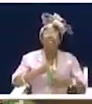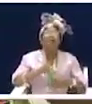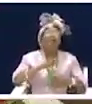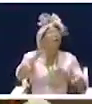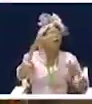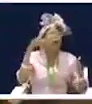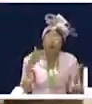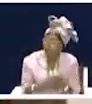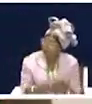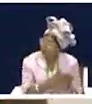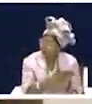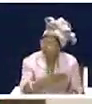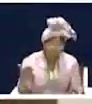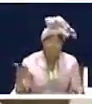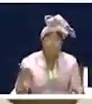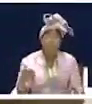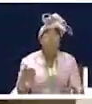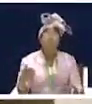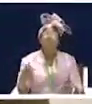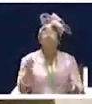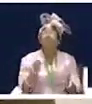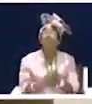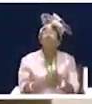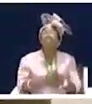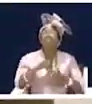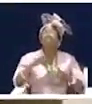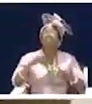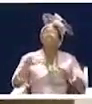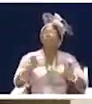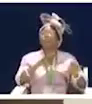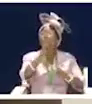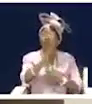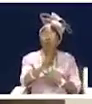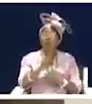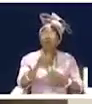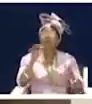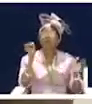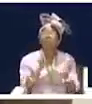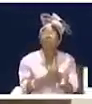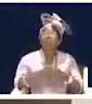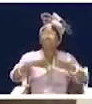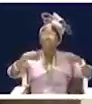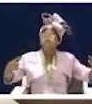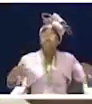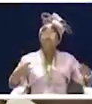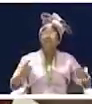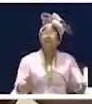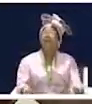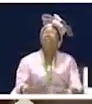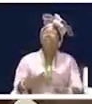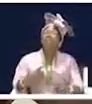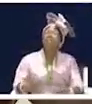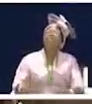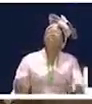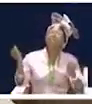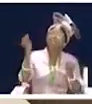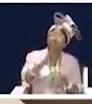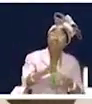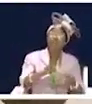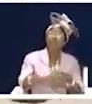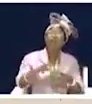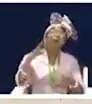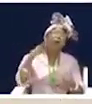gbogbo aisan patapata ti seyan le aye yi ni won fi daughter mi lola sugba mo dupa lowo Olorun baba mi ade mi jare